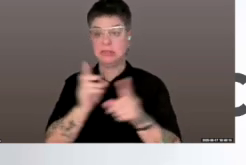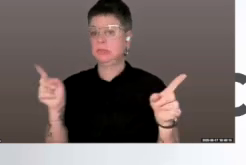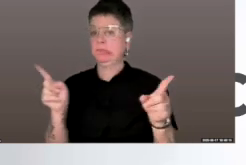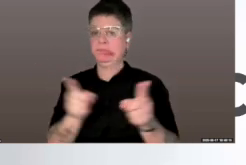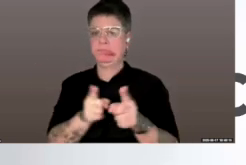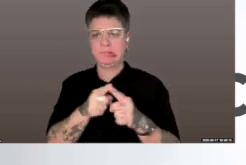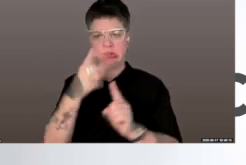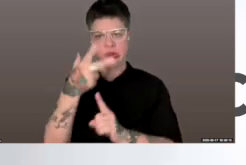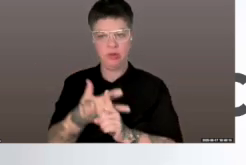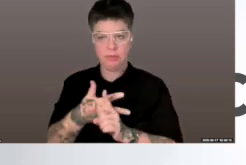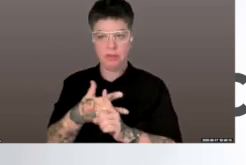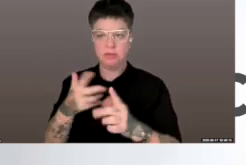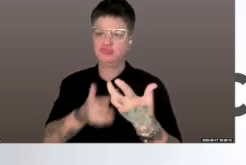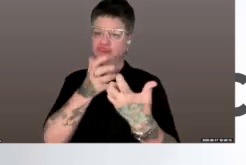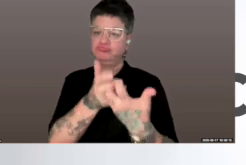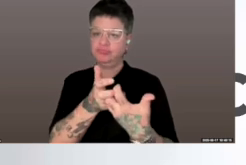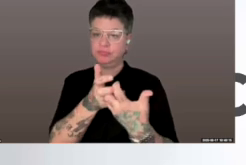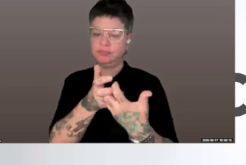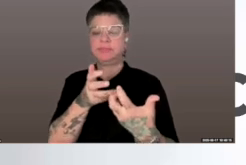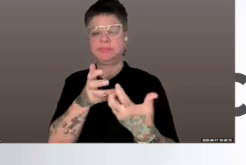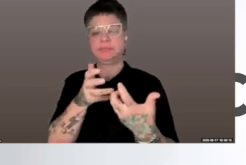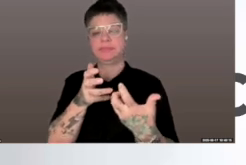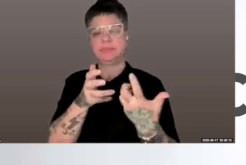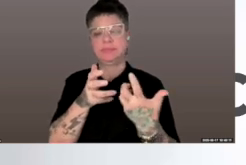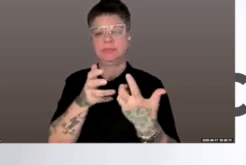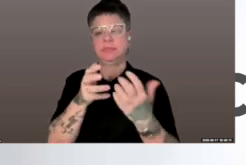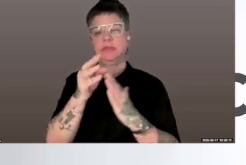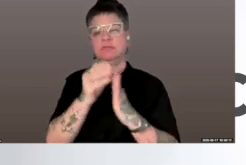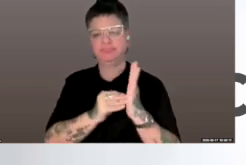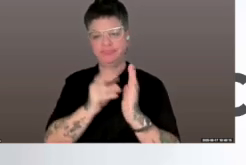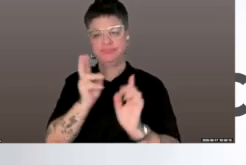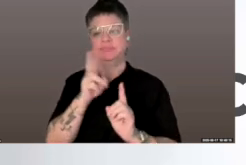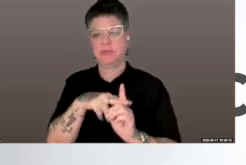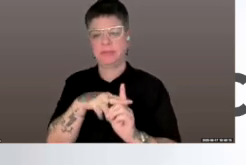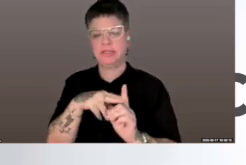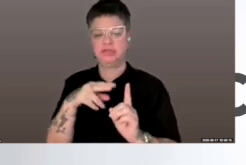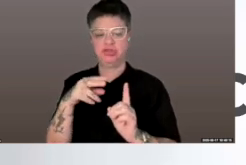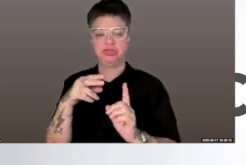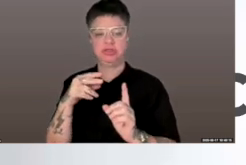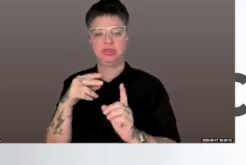the application window from 6 months to 3 months. This is to accommodate